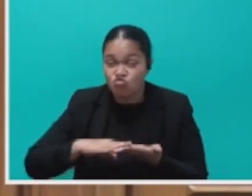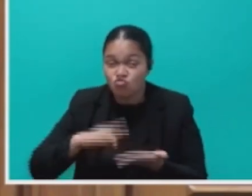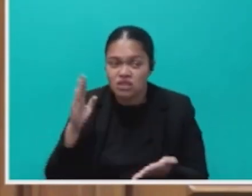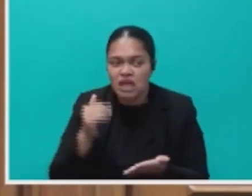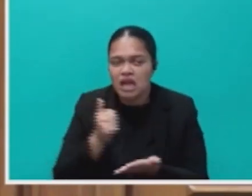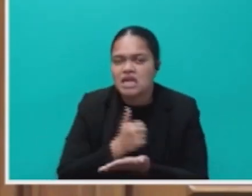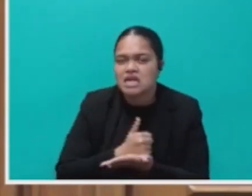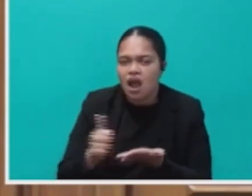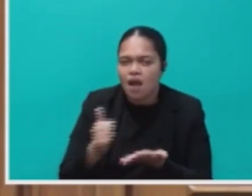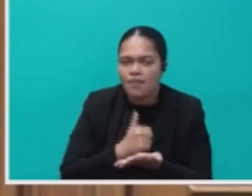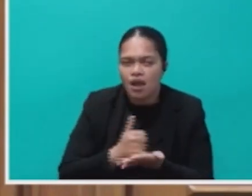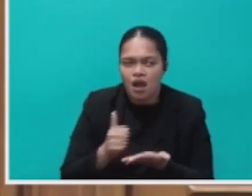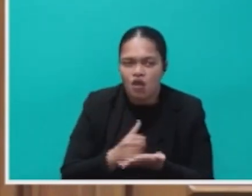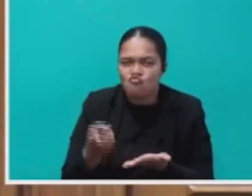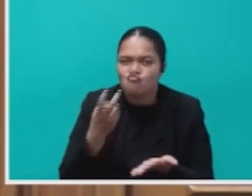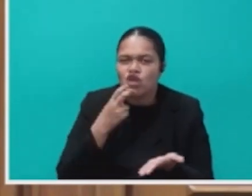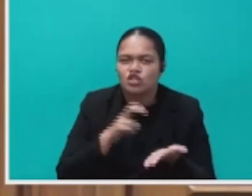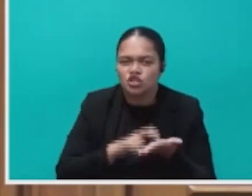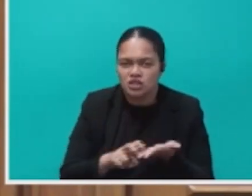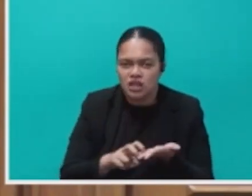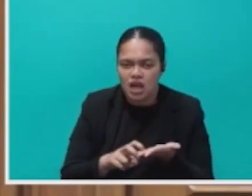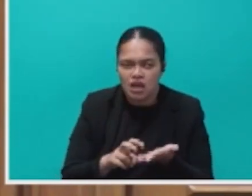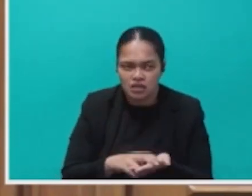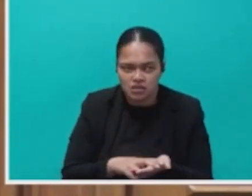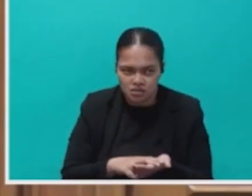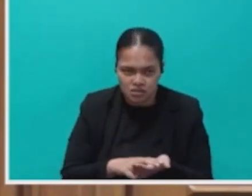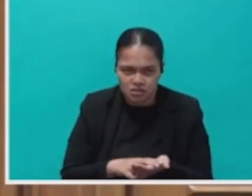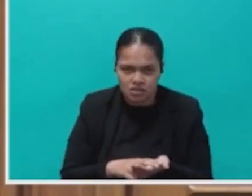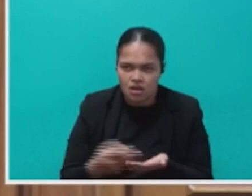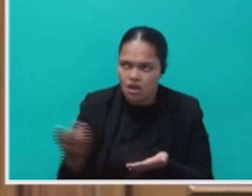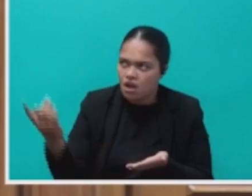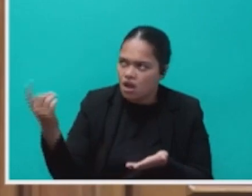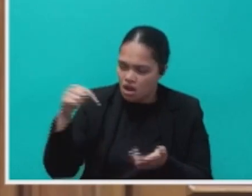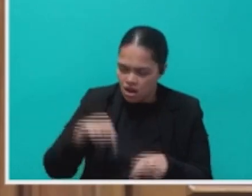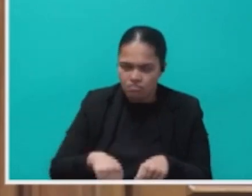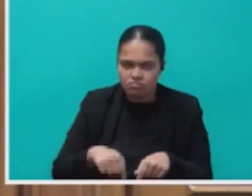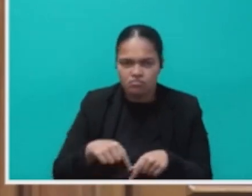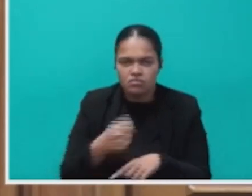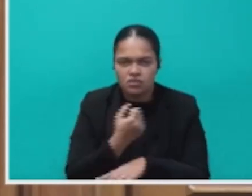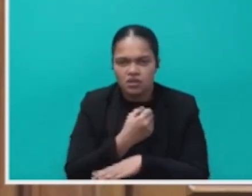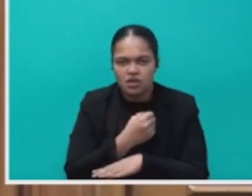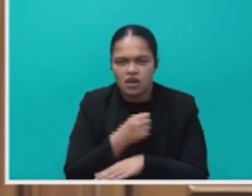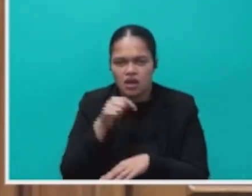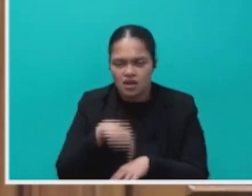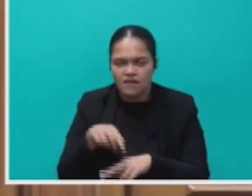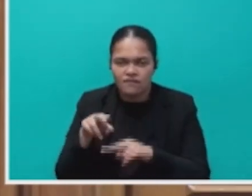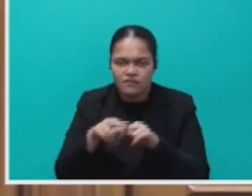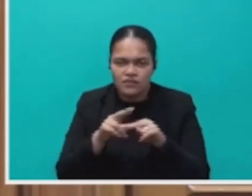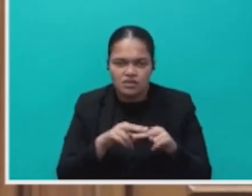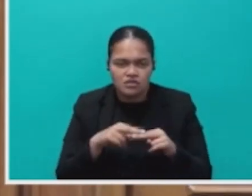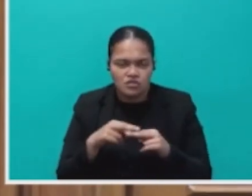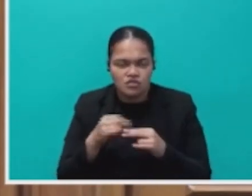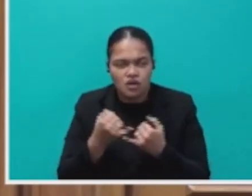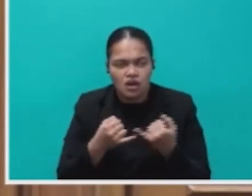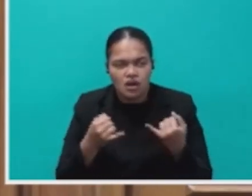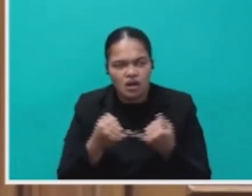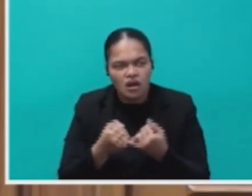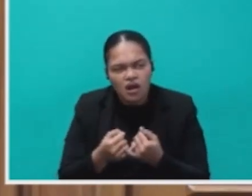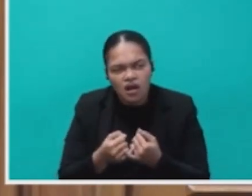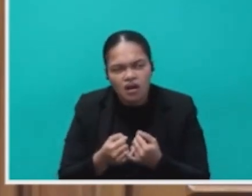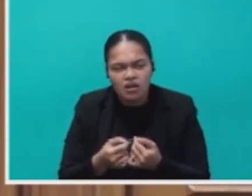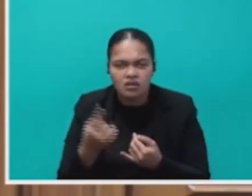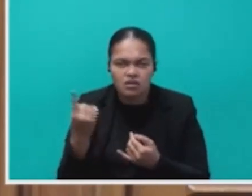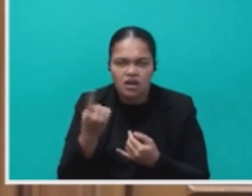of previously registered vehicles coming into our shores. The question on the standard and the integrity